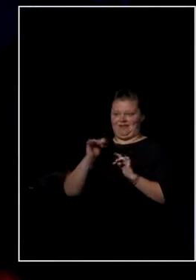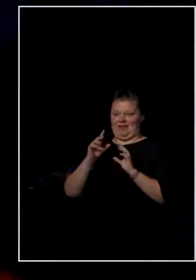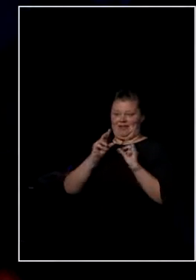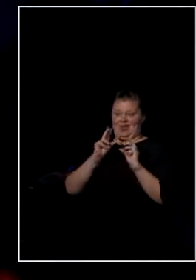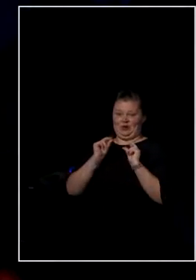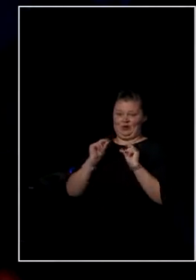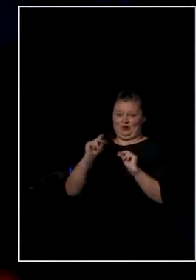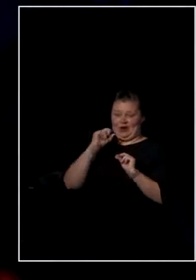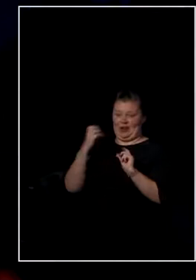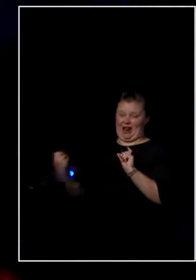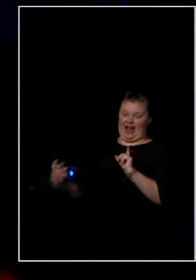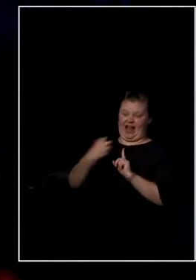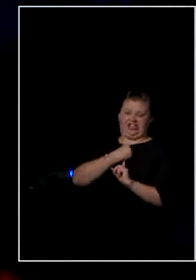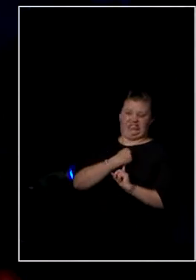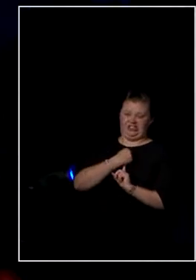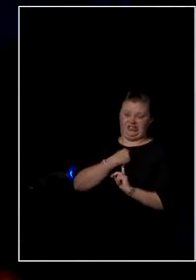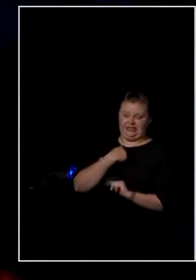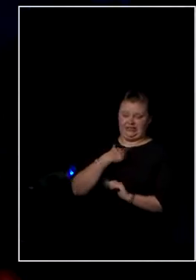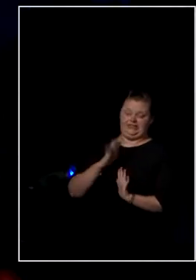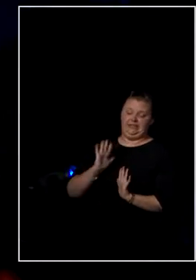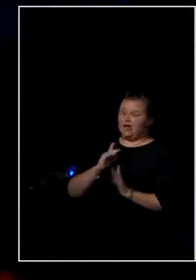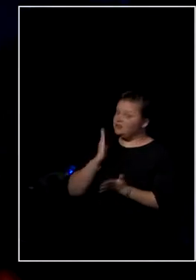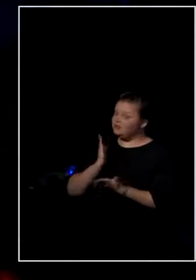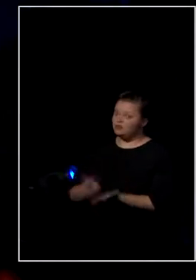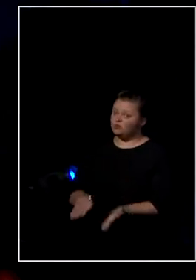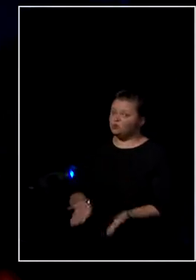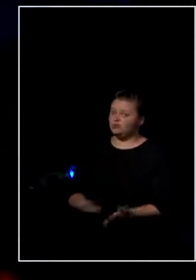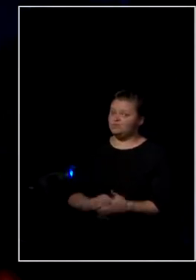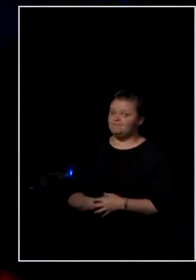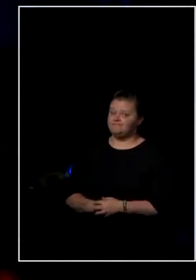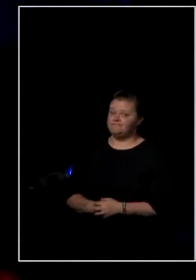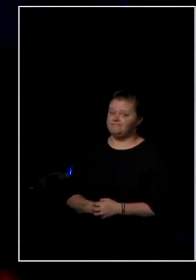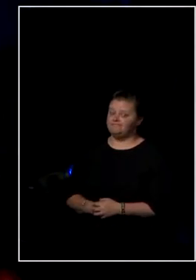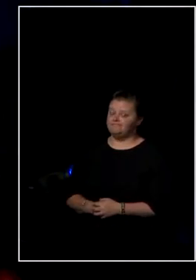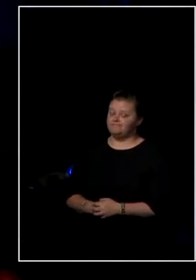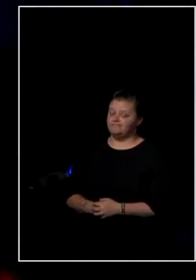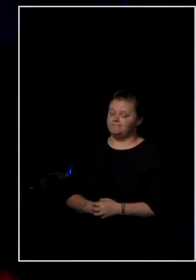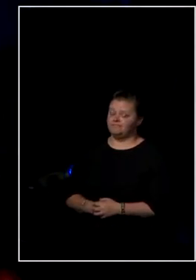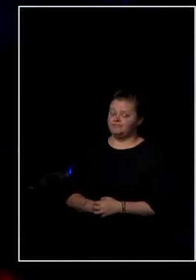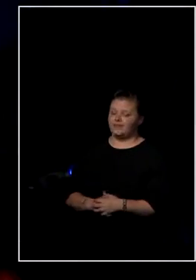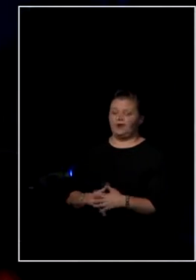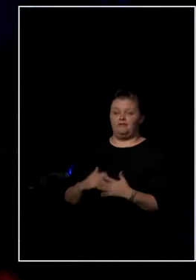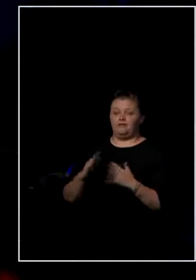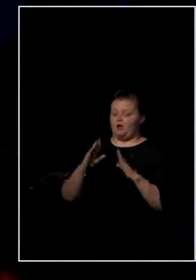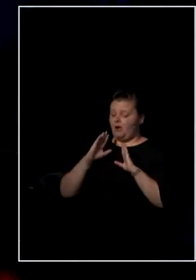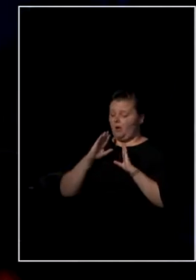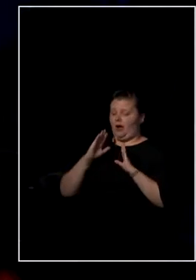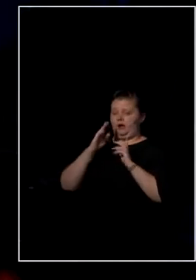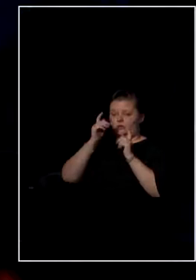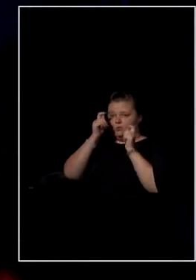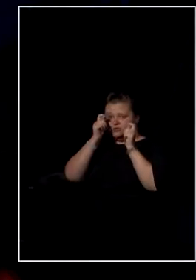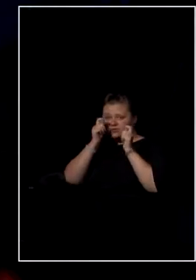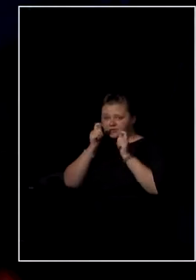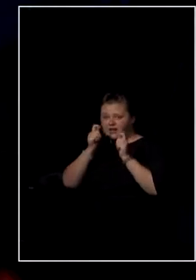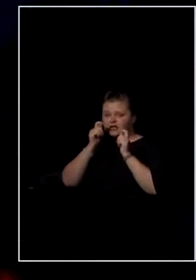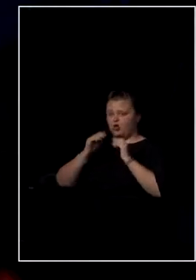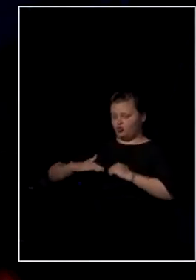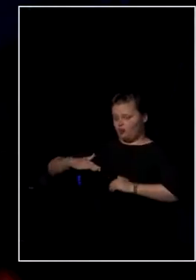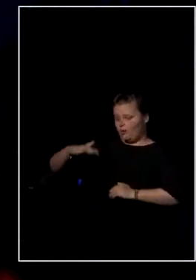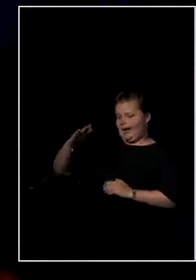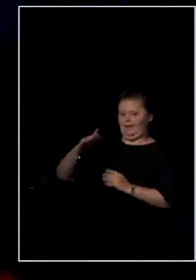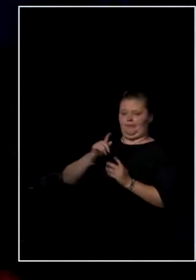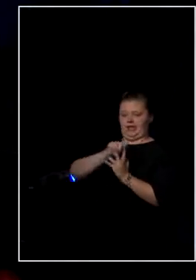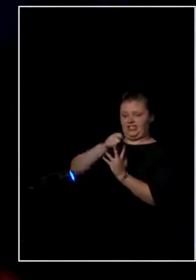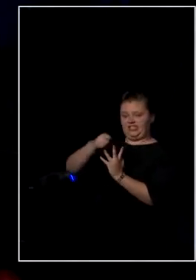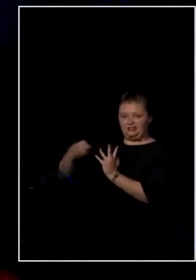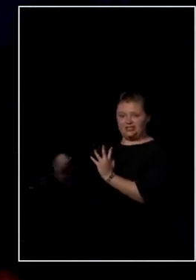saying that, but it's true. And I have such a great respect for the Growing Up series. There have been several in